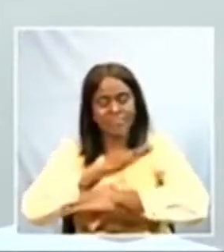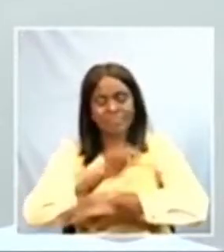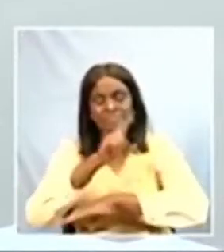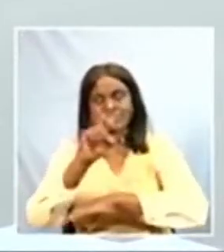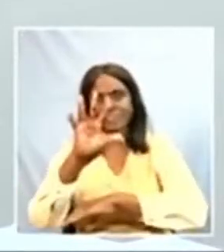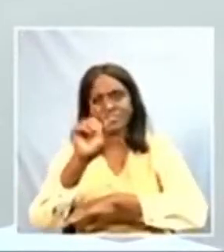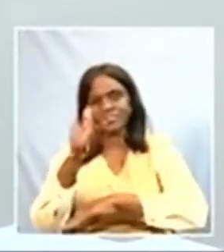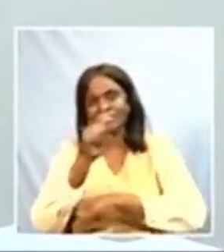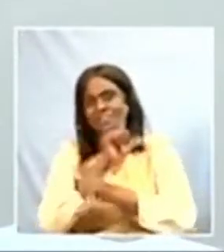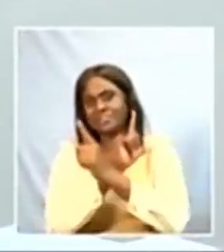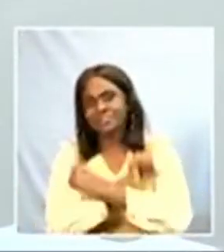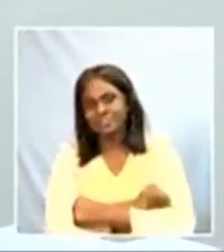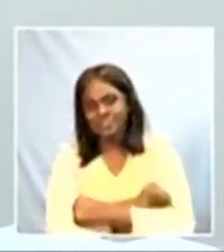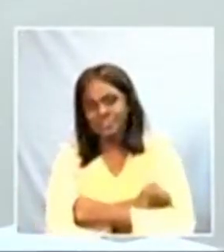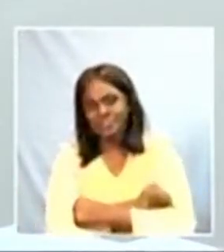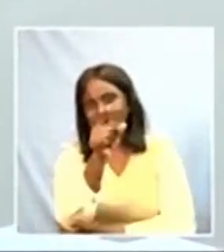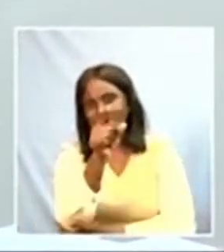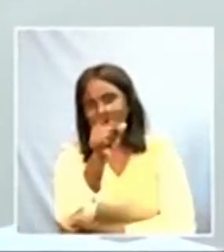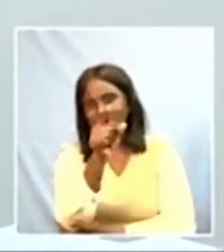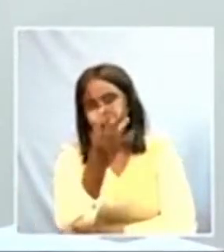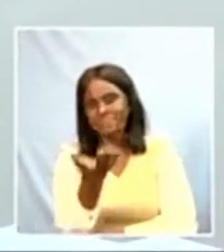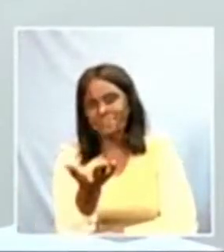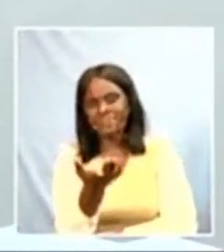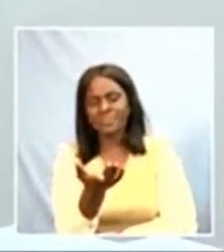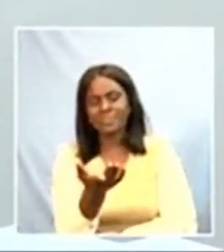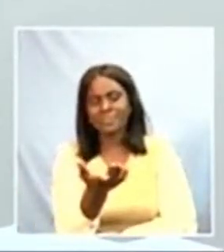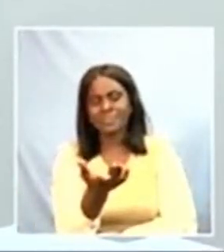you are saying you relented a bit.